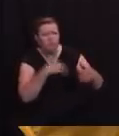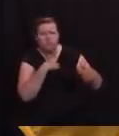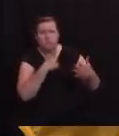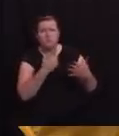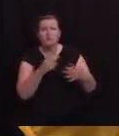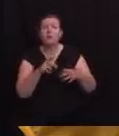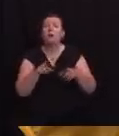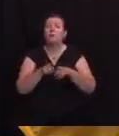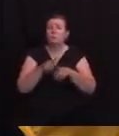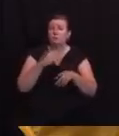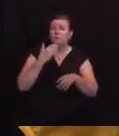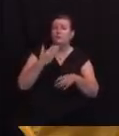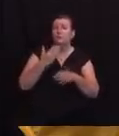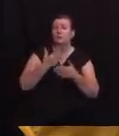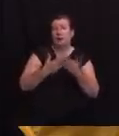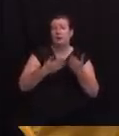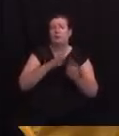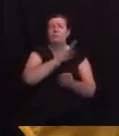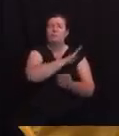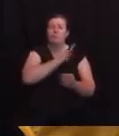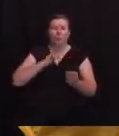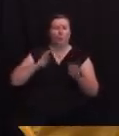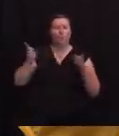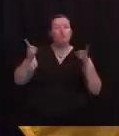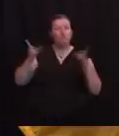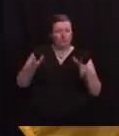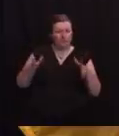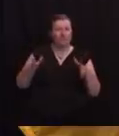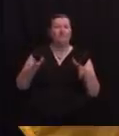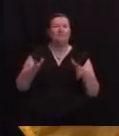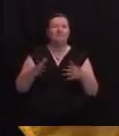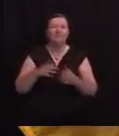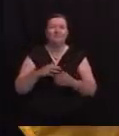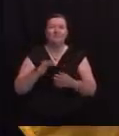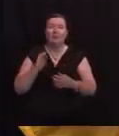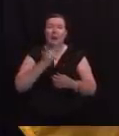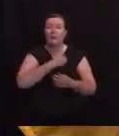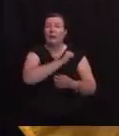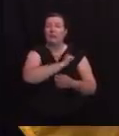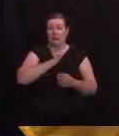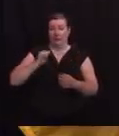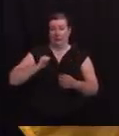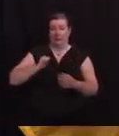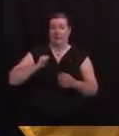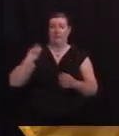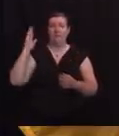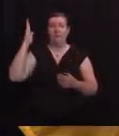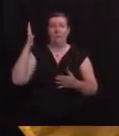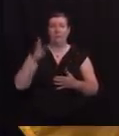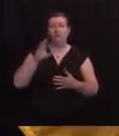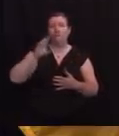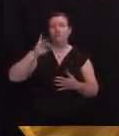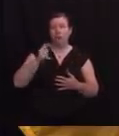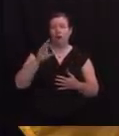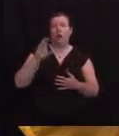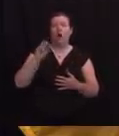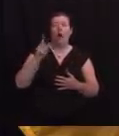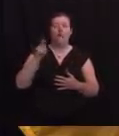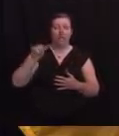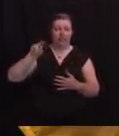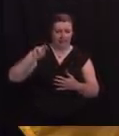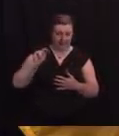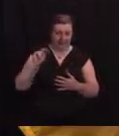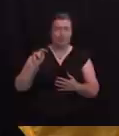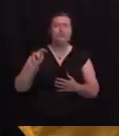board of directors. Dear friend, Assembly Speaker Craig Coughlin, another friend, chair of the board of the Port